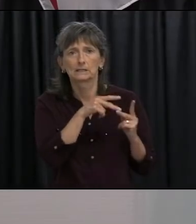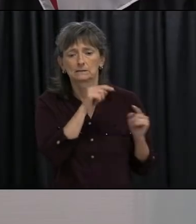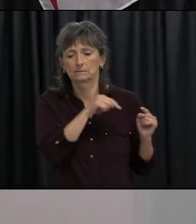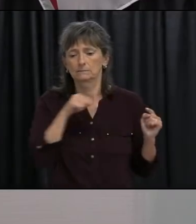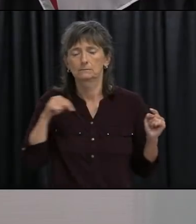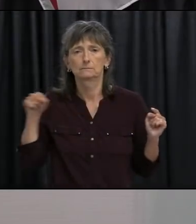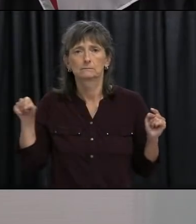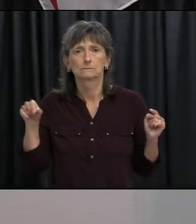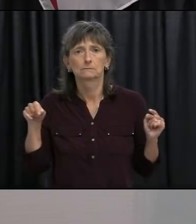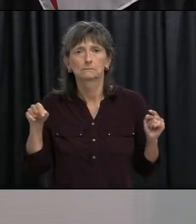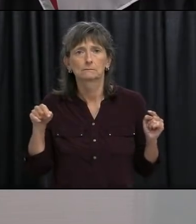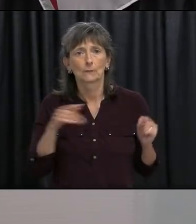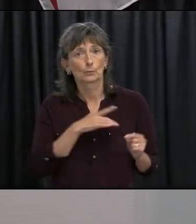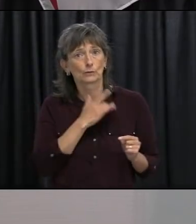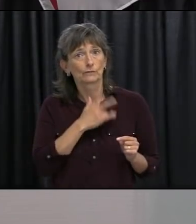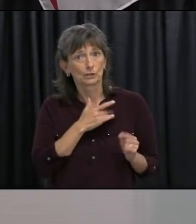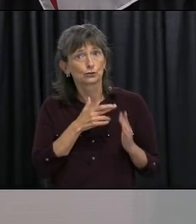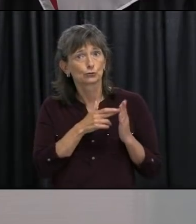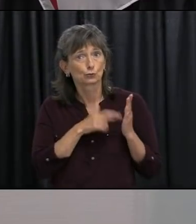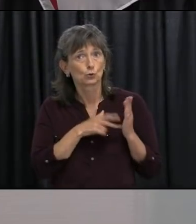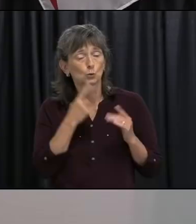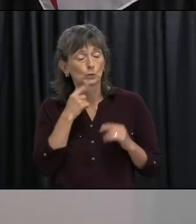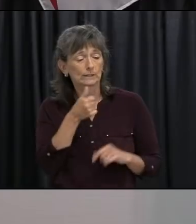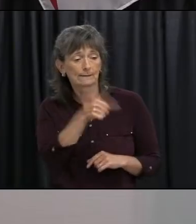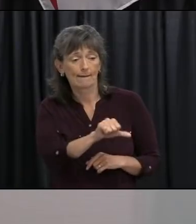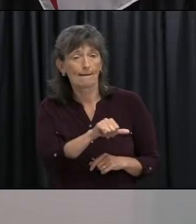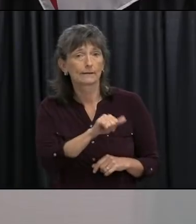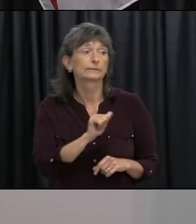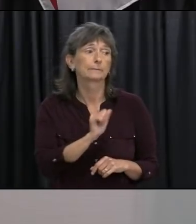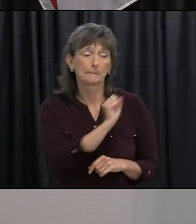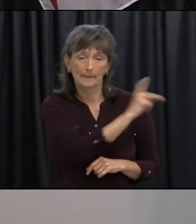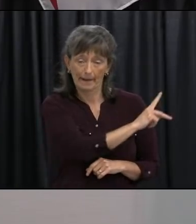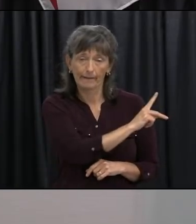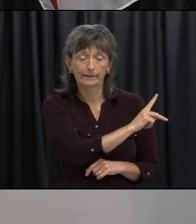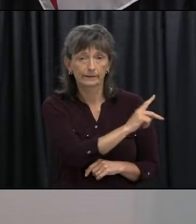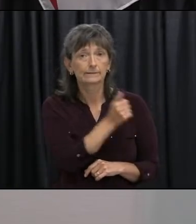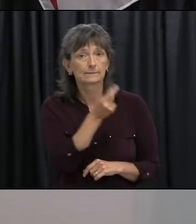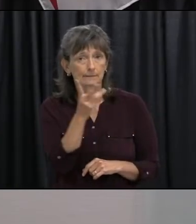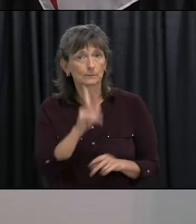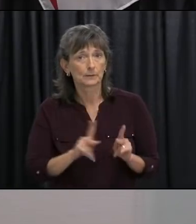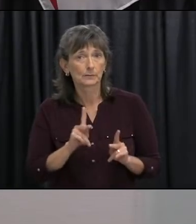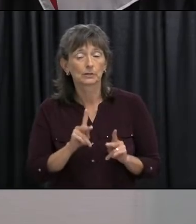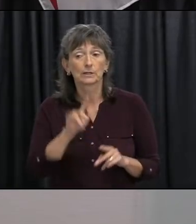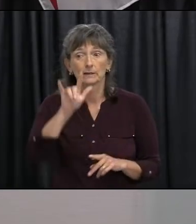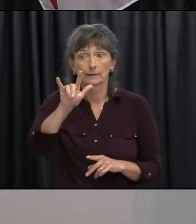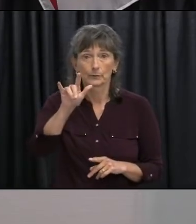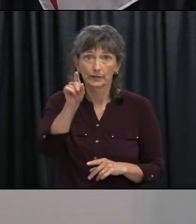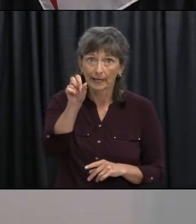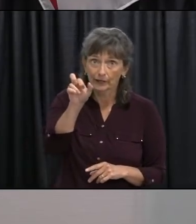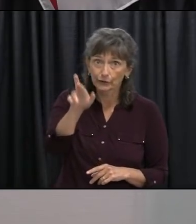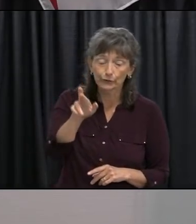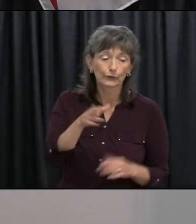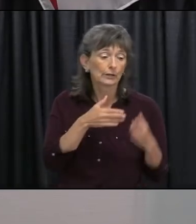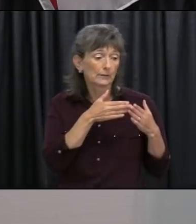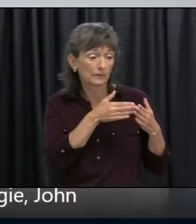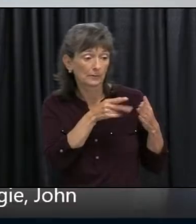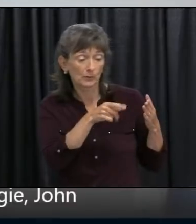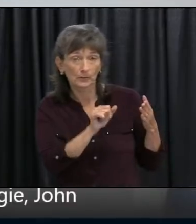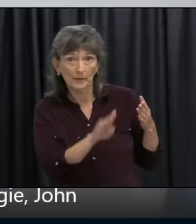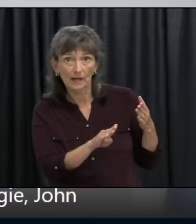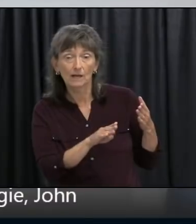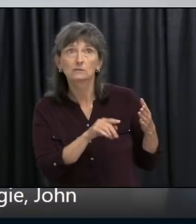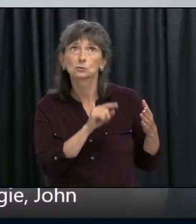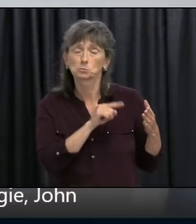province under provincial jurisdiction, and the airport in Gander, the ferry, these kind of